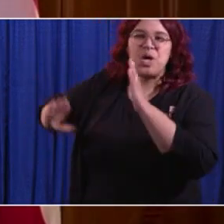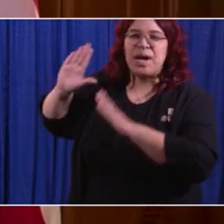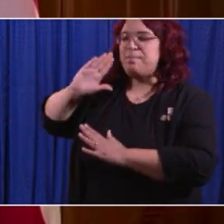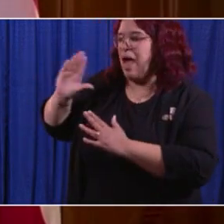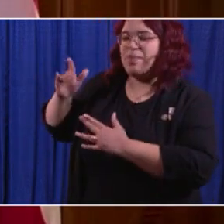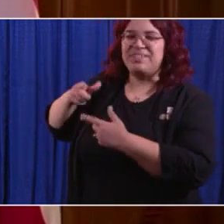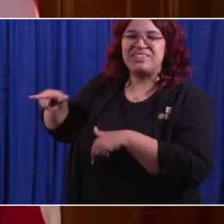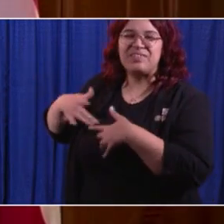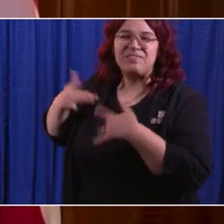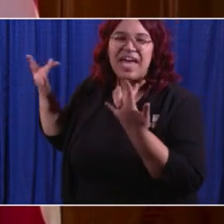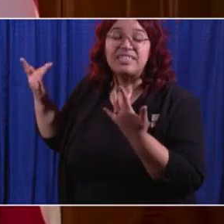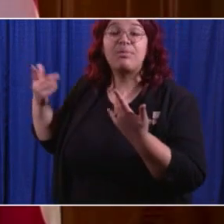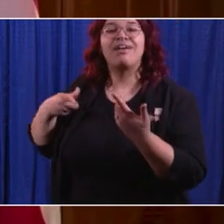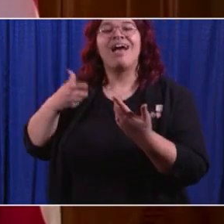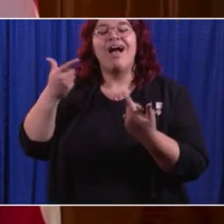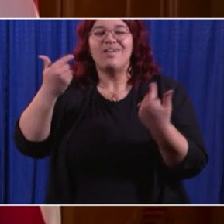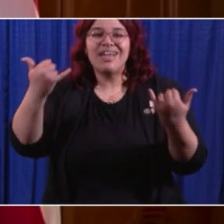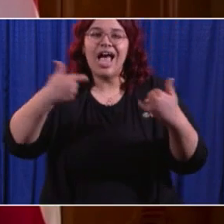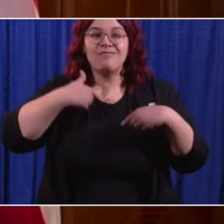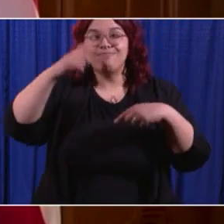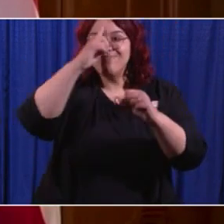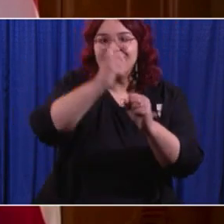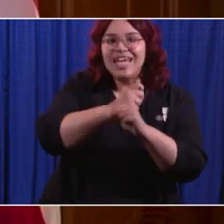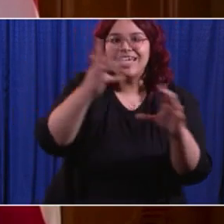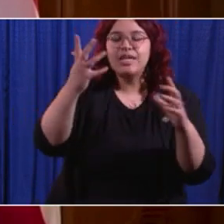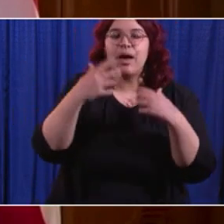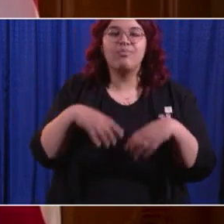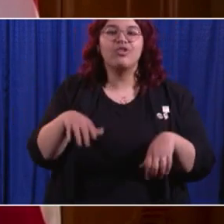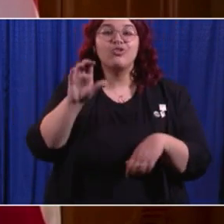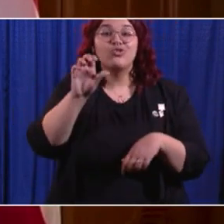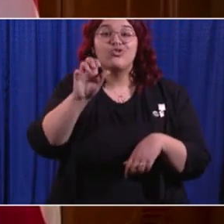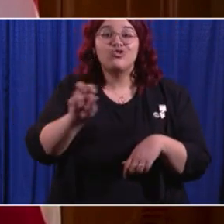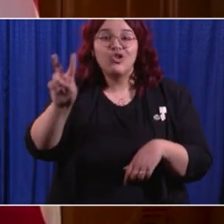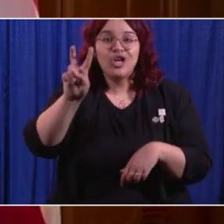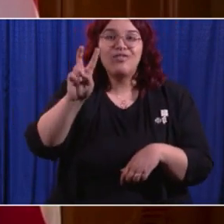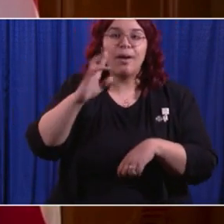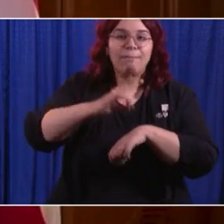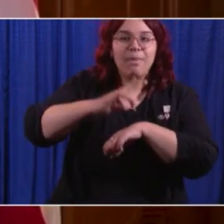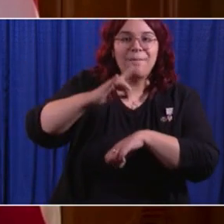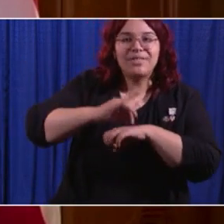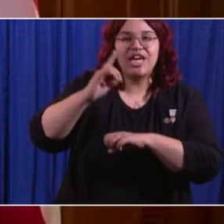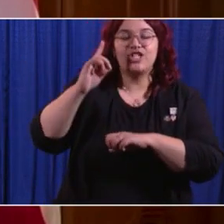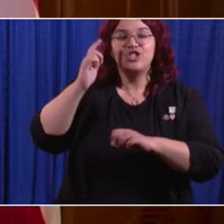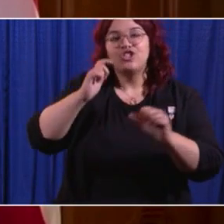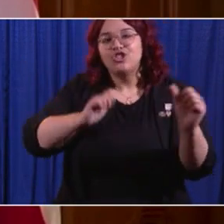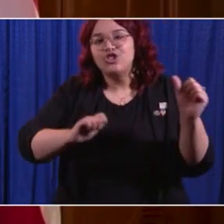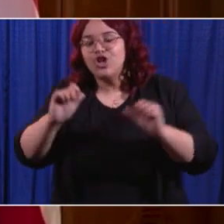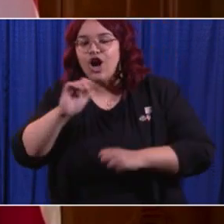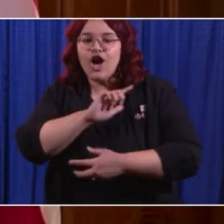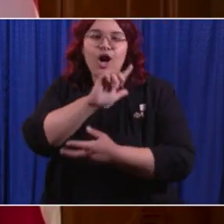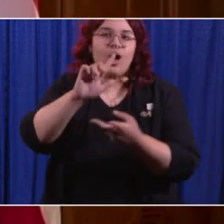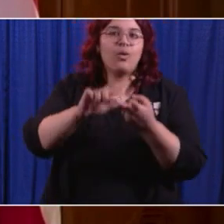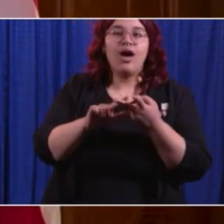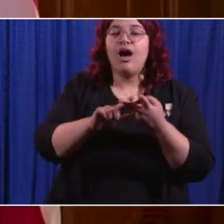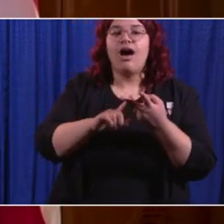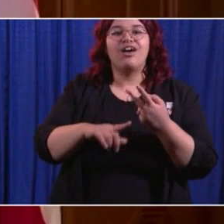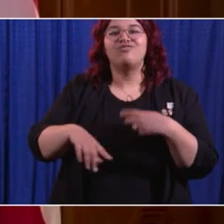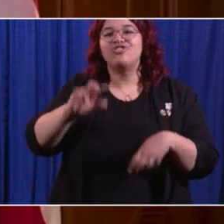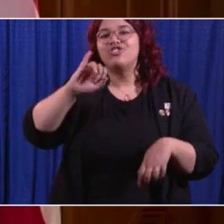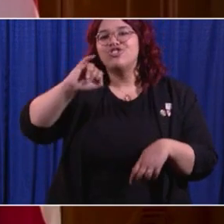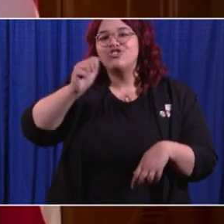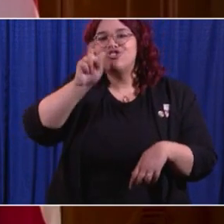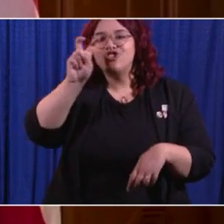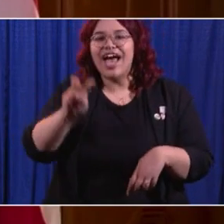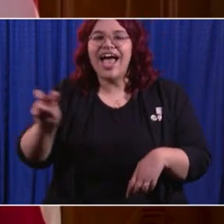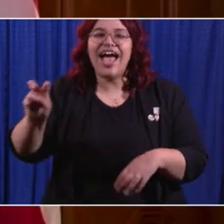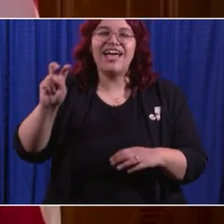or the Merriam Popcorn Festival, these are very crowded events on the streets. So understanding that the guidance is groups of 10 or less and stay 6 feet apart, is